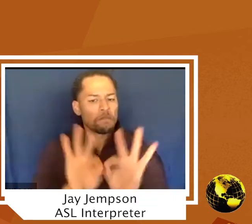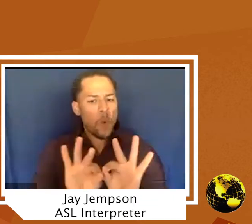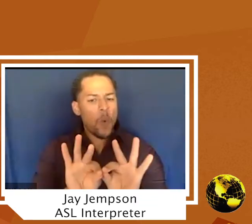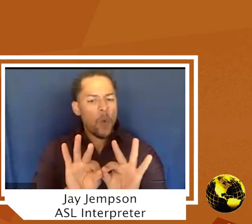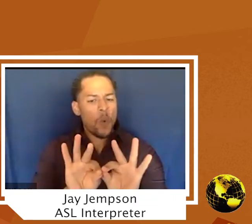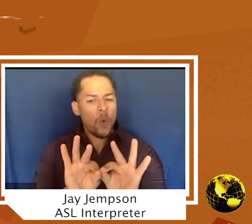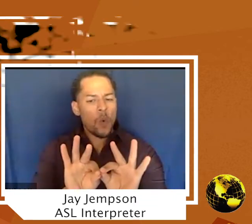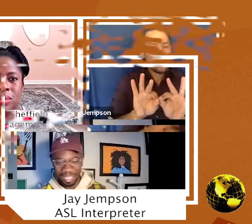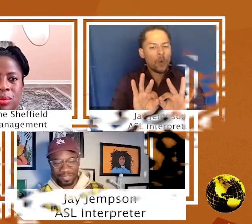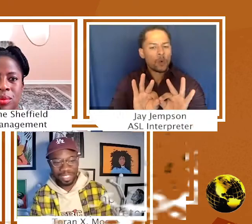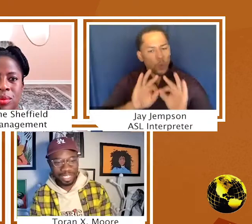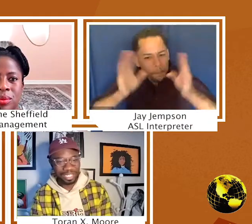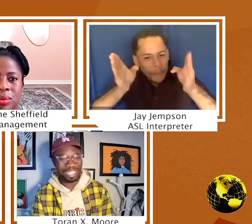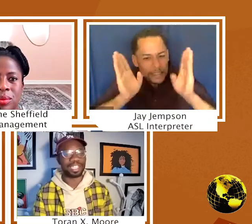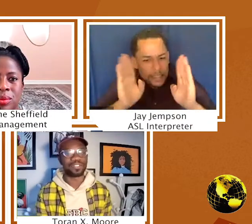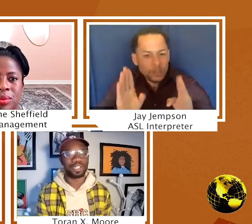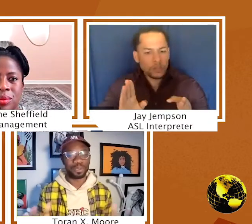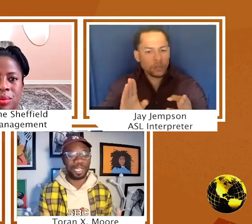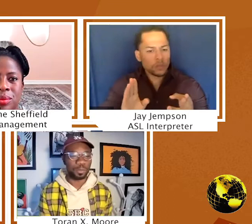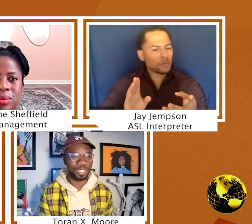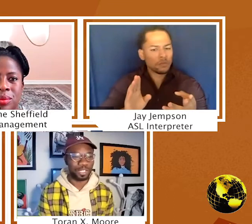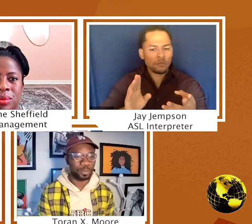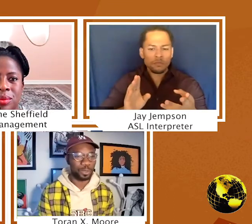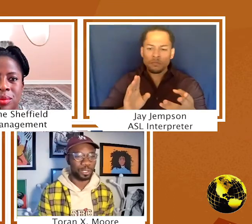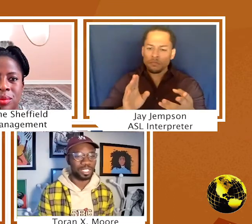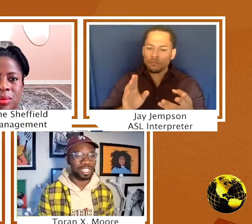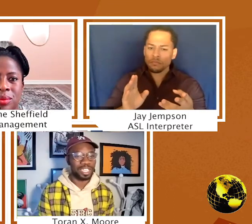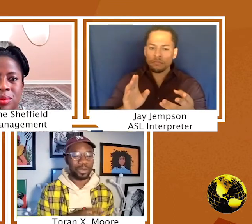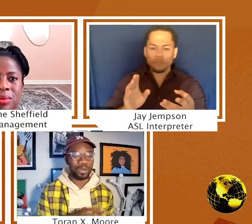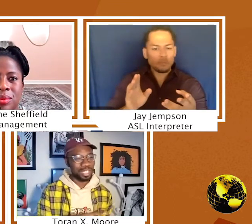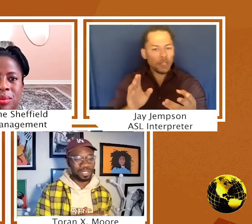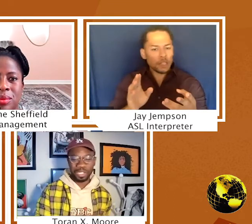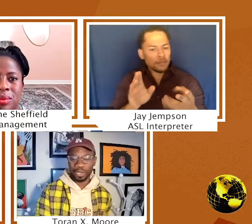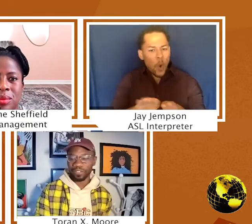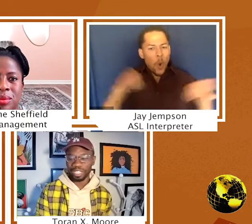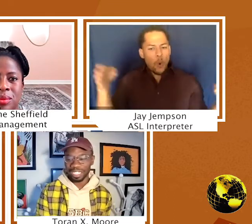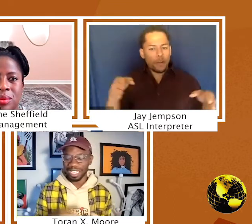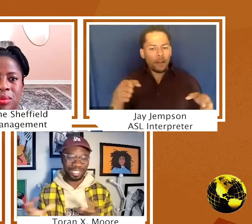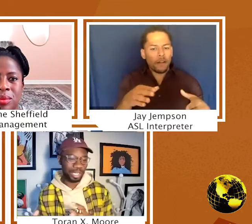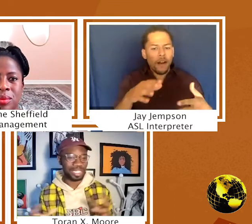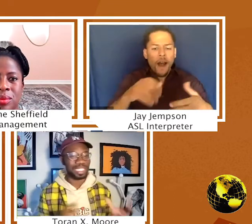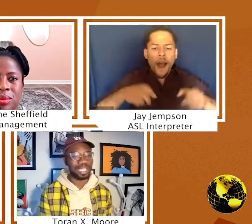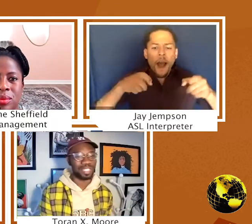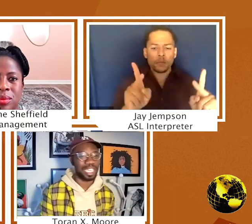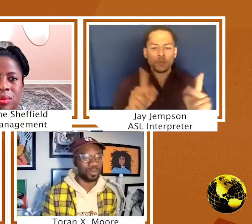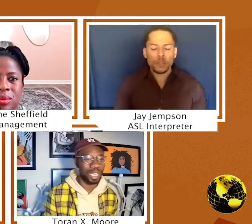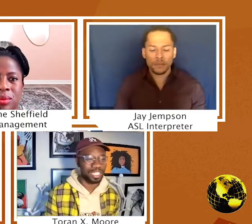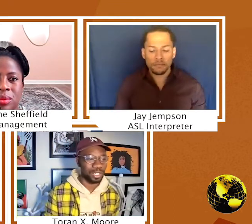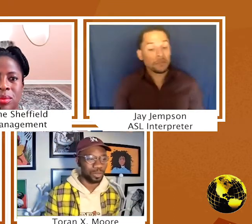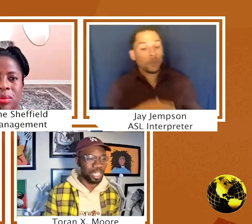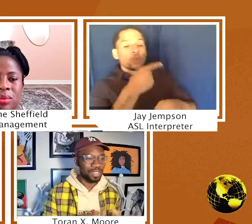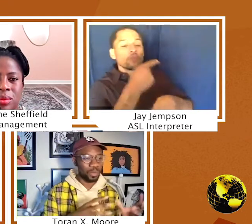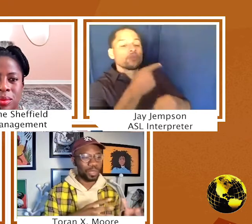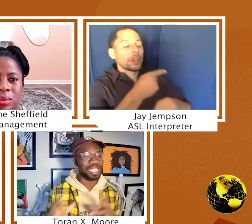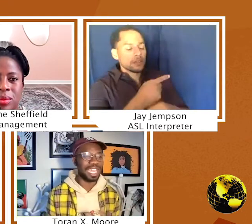pay attention to that portal being open. I love to hear it. I love hearing about opening those portals. We know, you know,